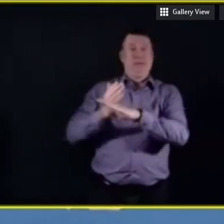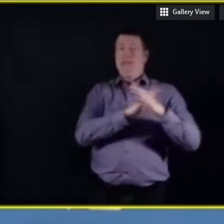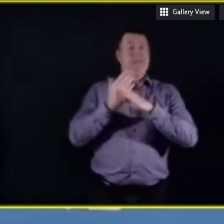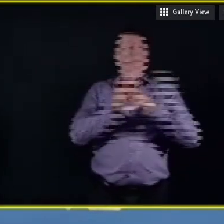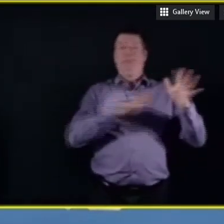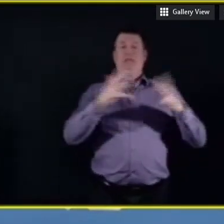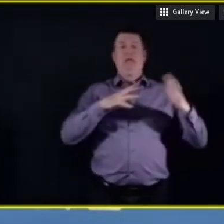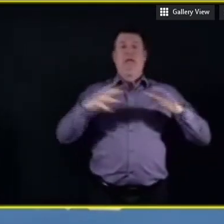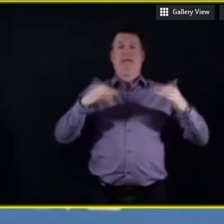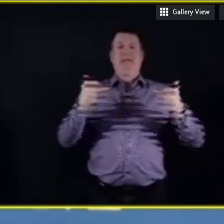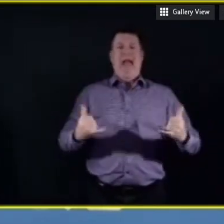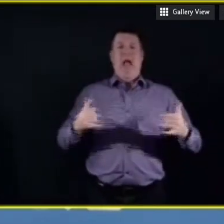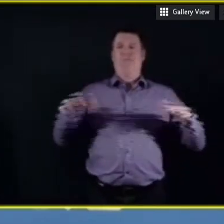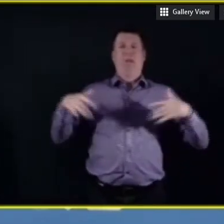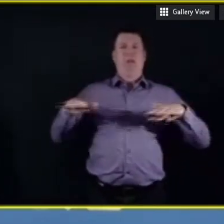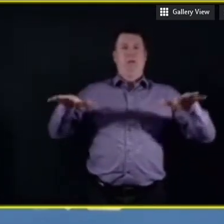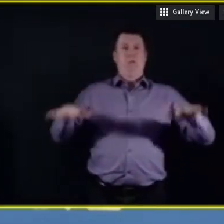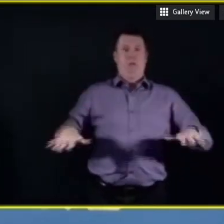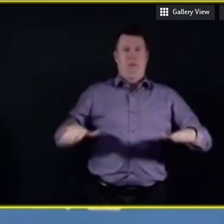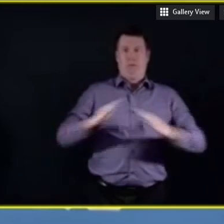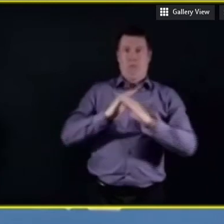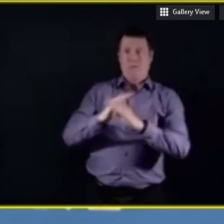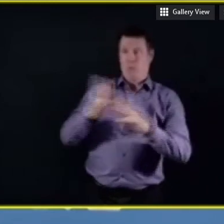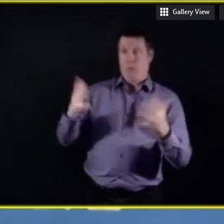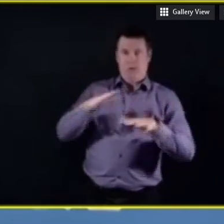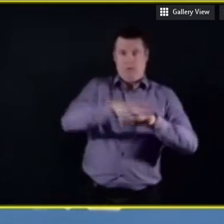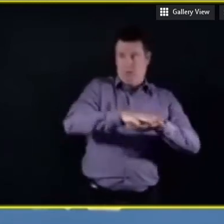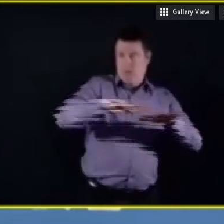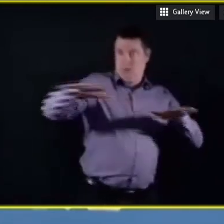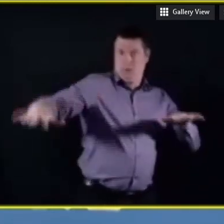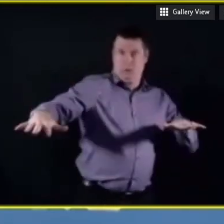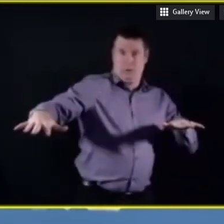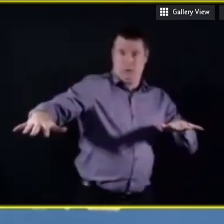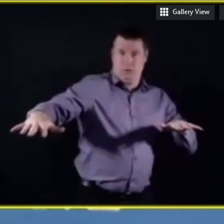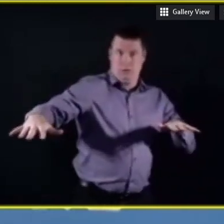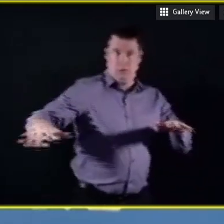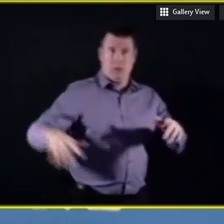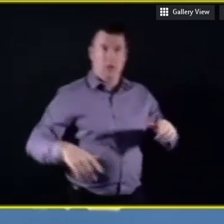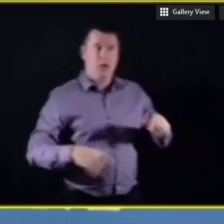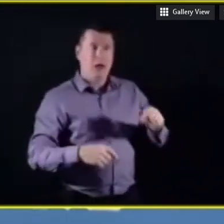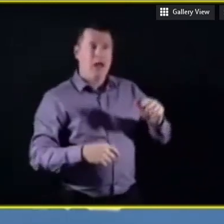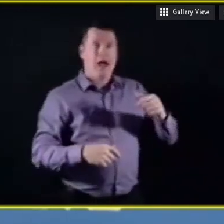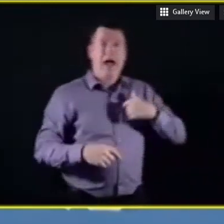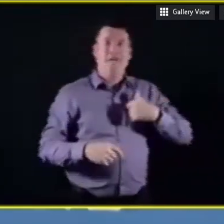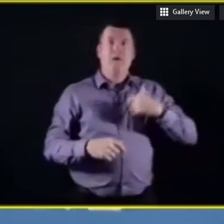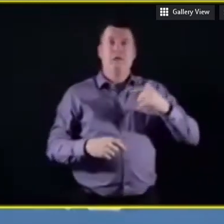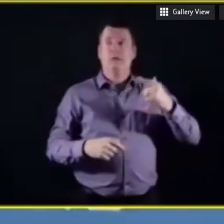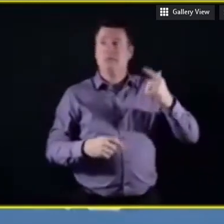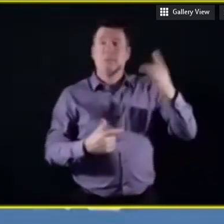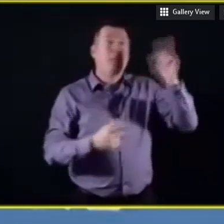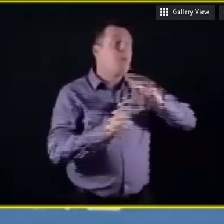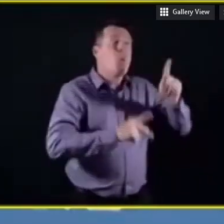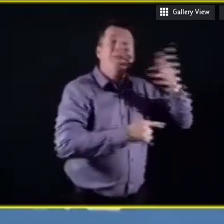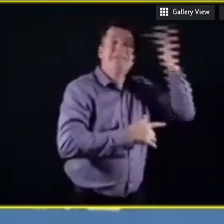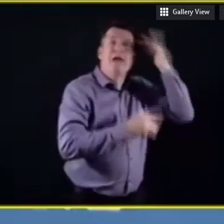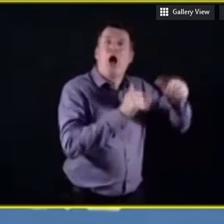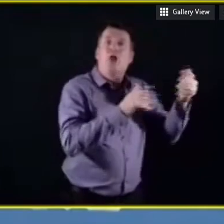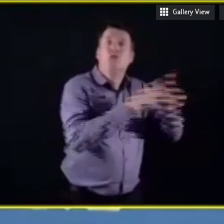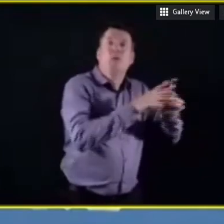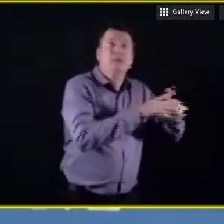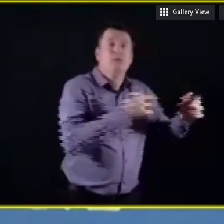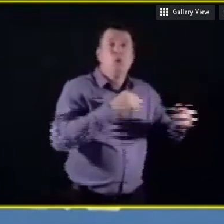care. So it's very important for our diabetics to know that they can see us face-to-face if they have a new problem, if they have a sore on their